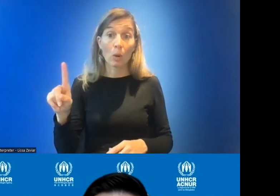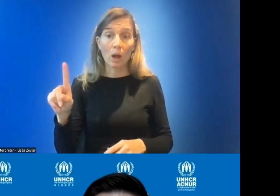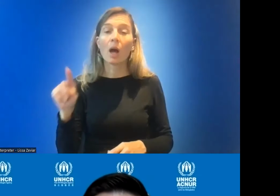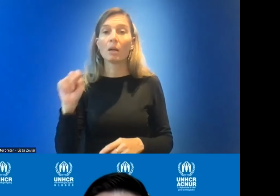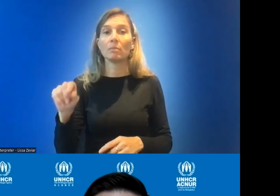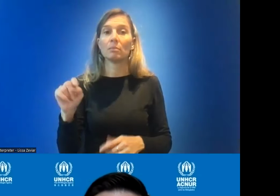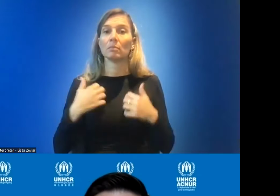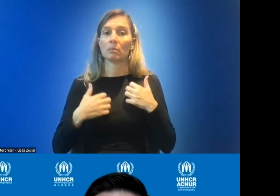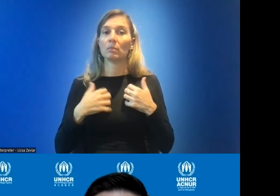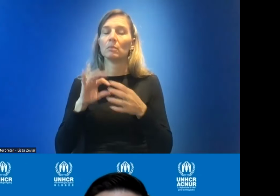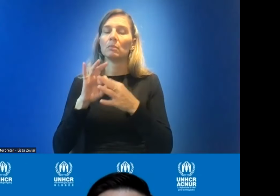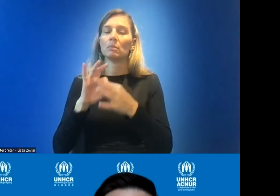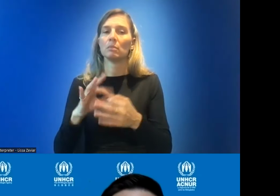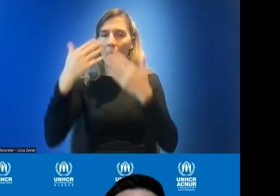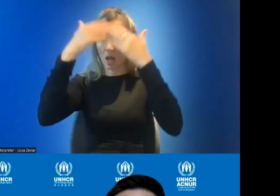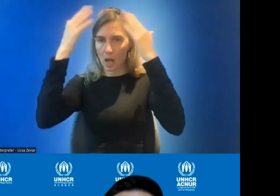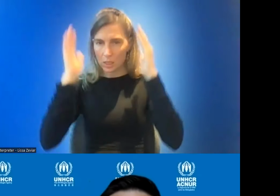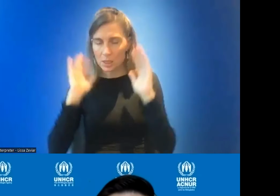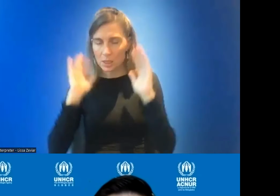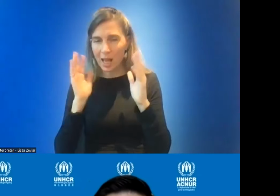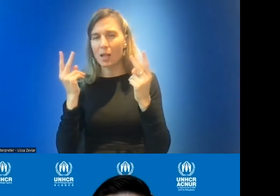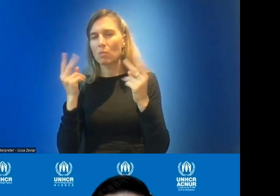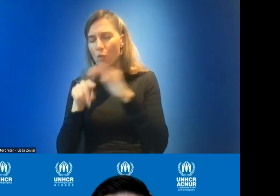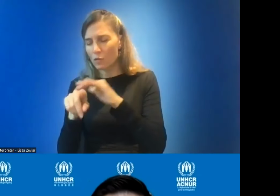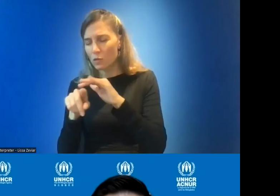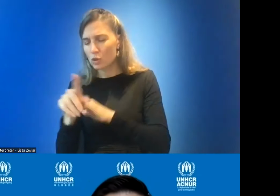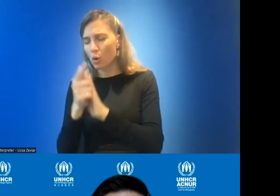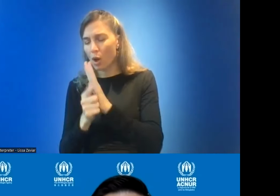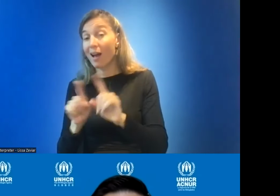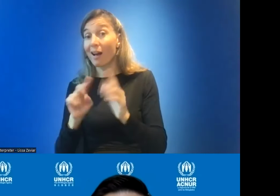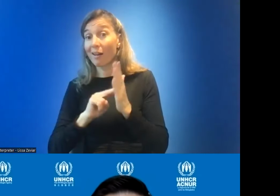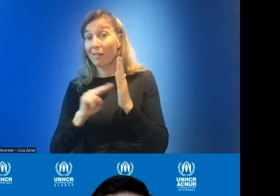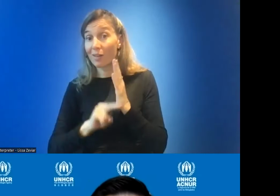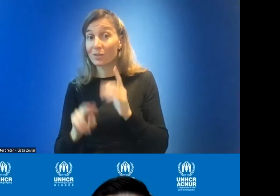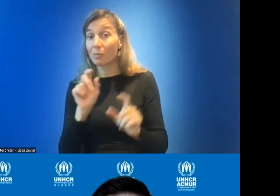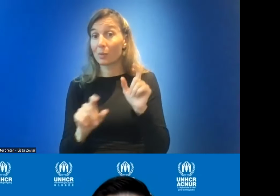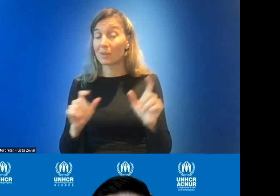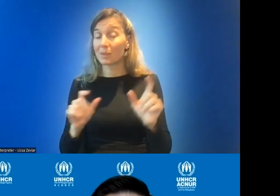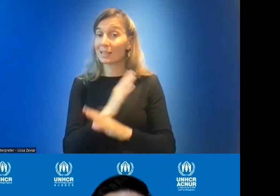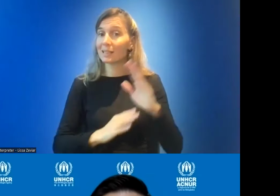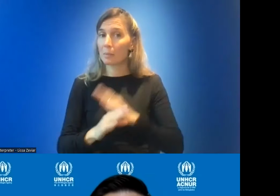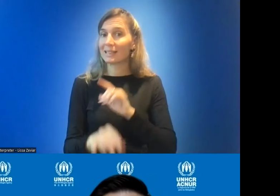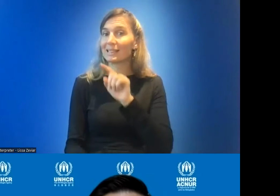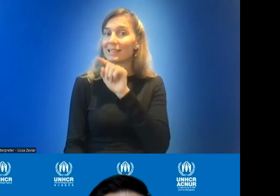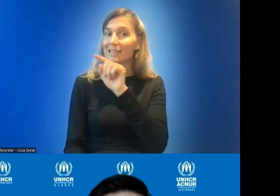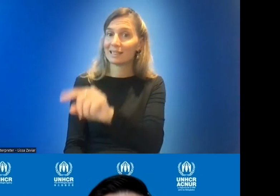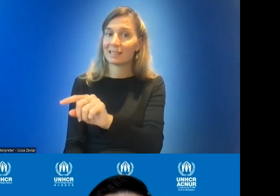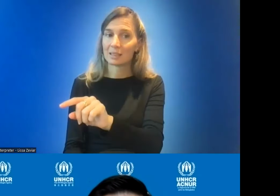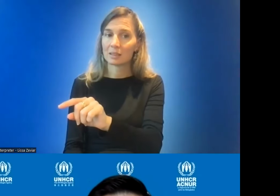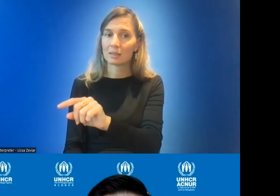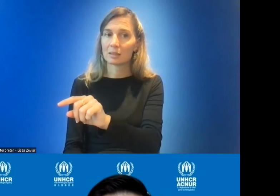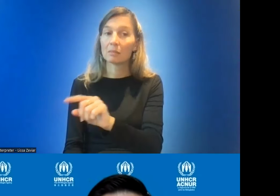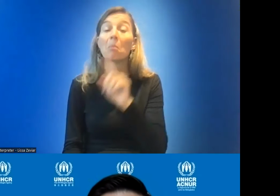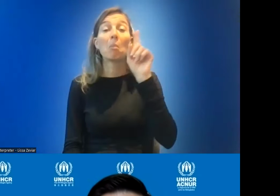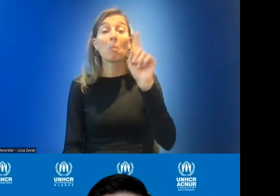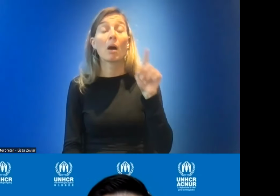on asylum, refugee law and the Convention on the Rights of Persons with Disabilities. But just in case you would like to add a quick